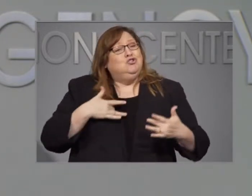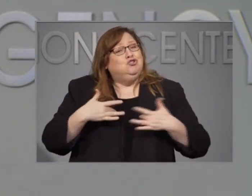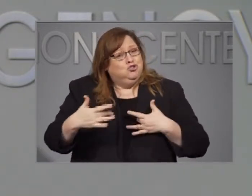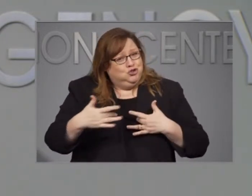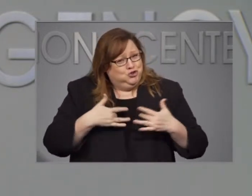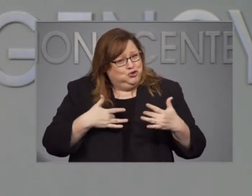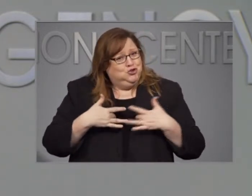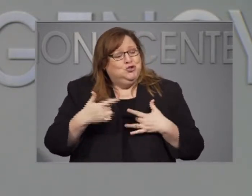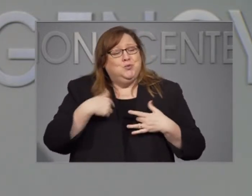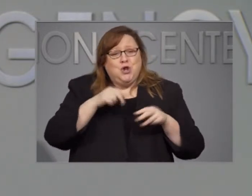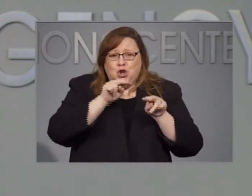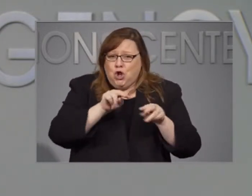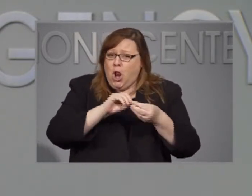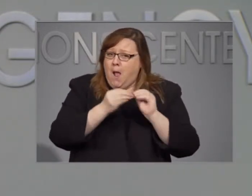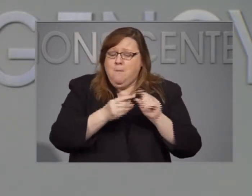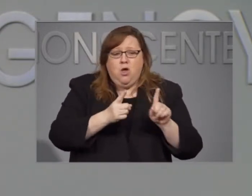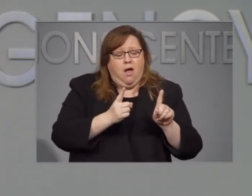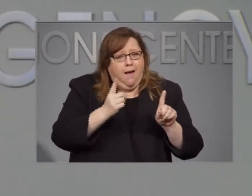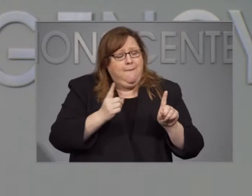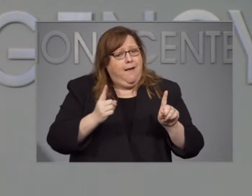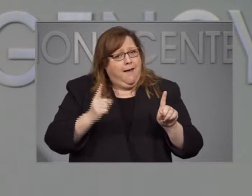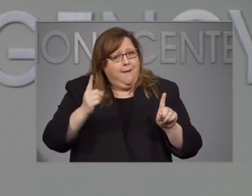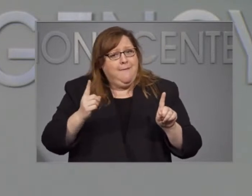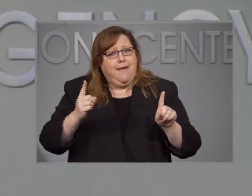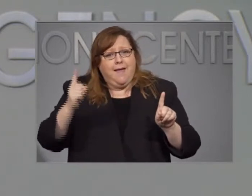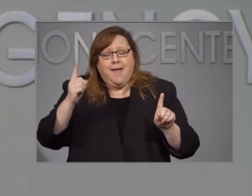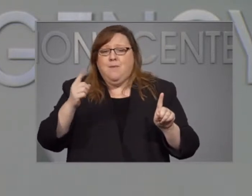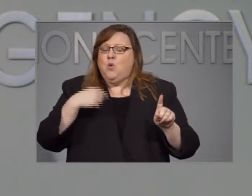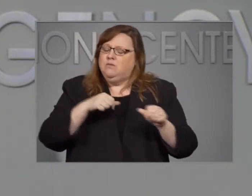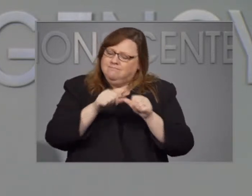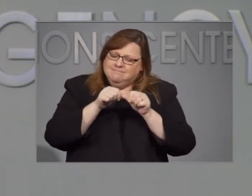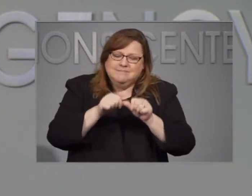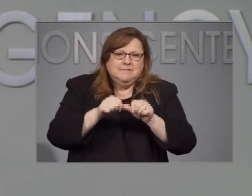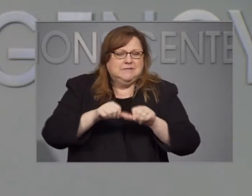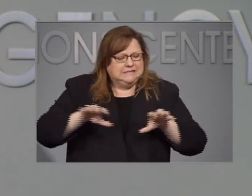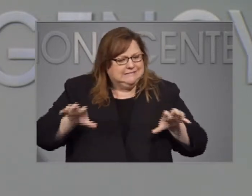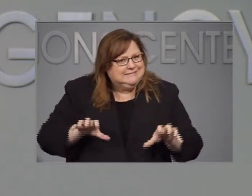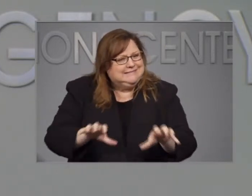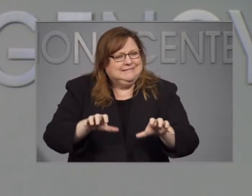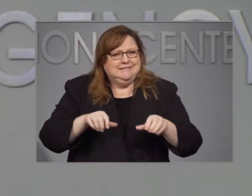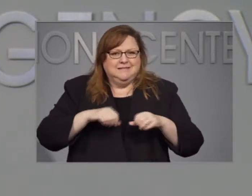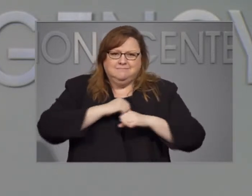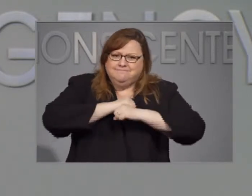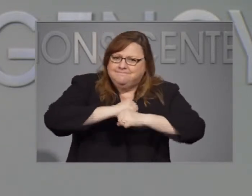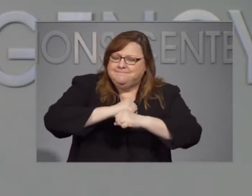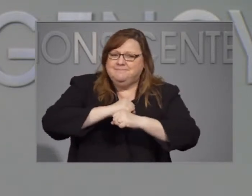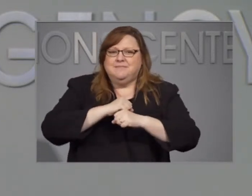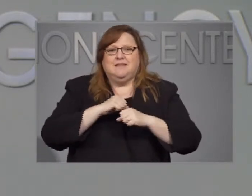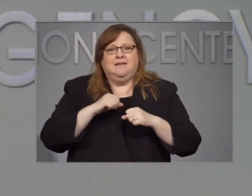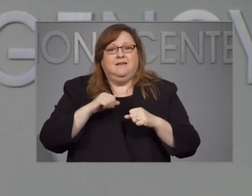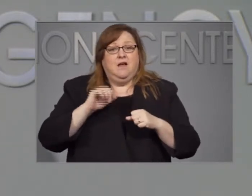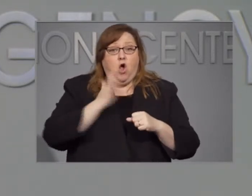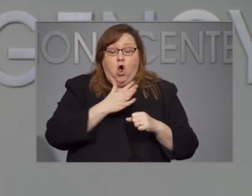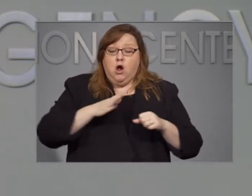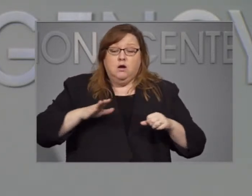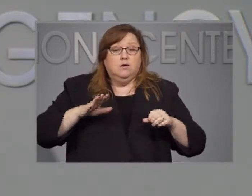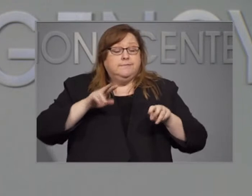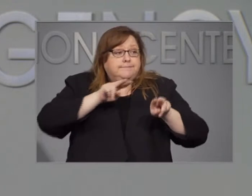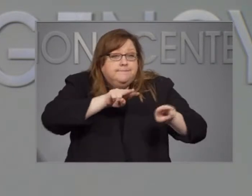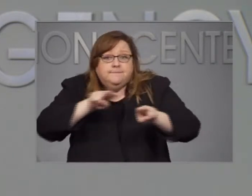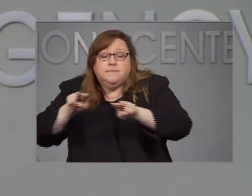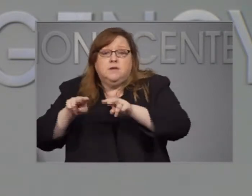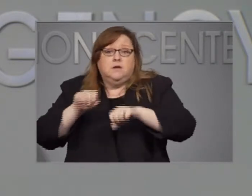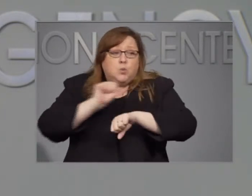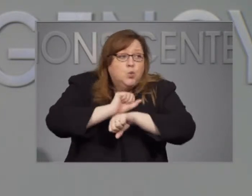spread of the virus, but we need to make sure we're doing those actions now, right? That the actions have to come now in order